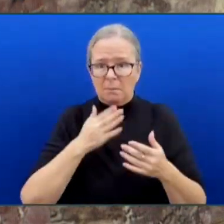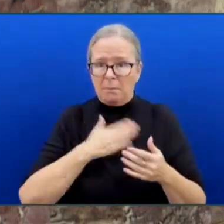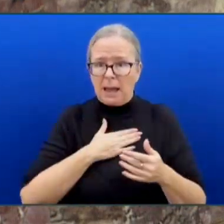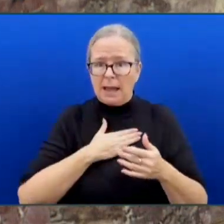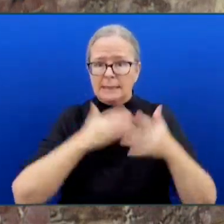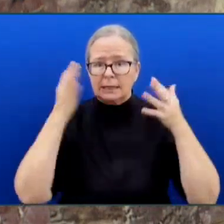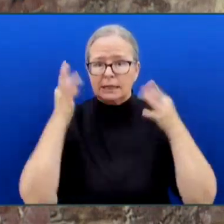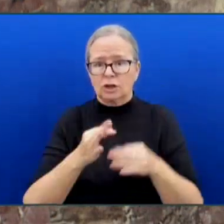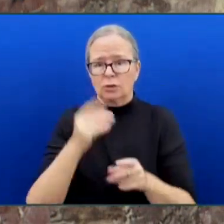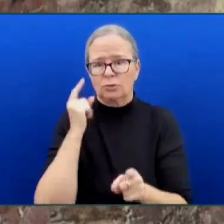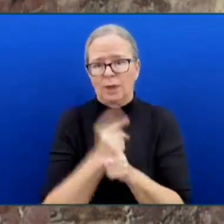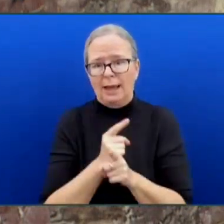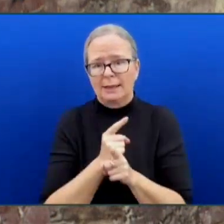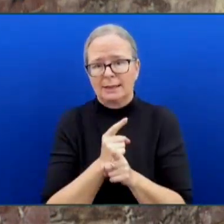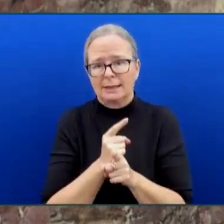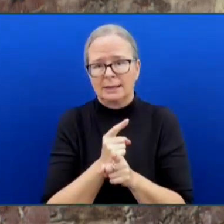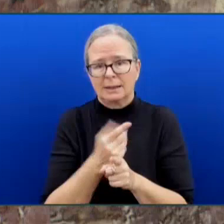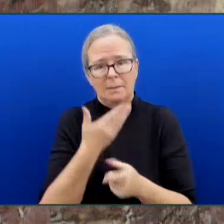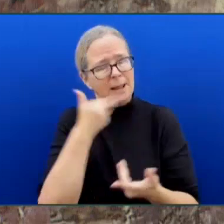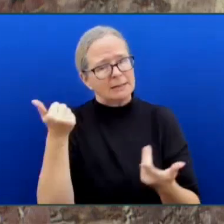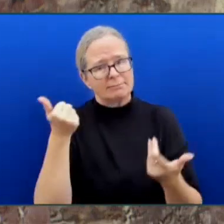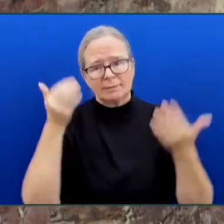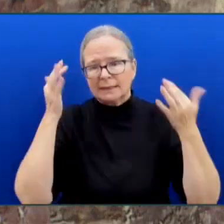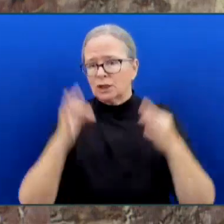Surrey, but for all of British Columbia.